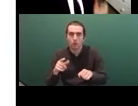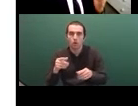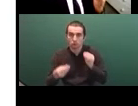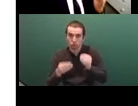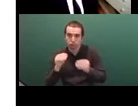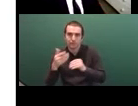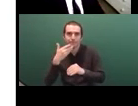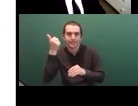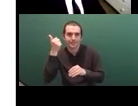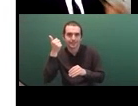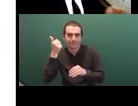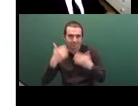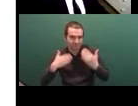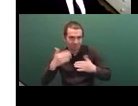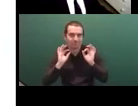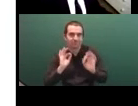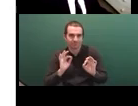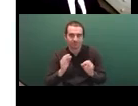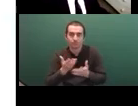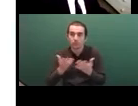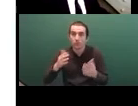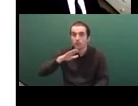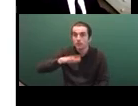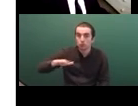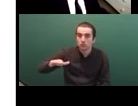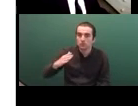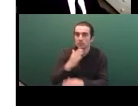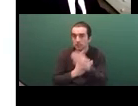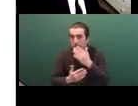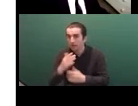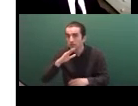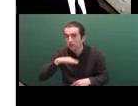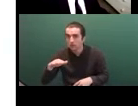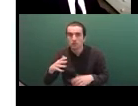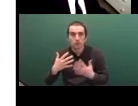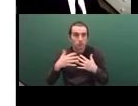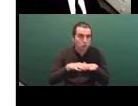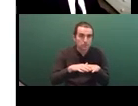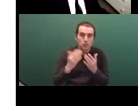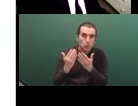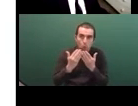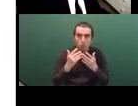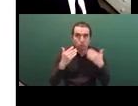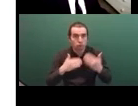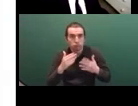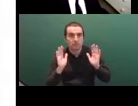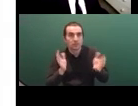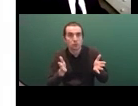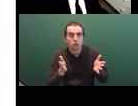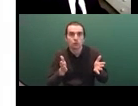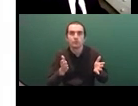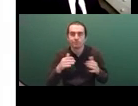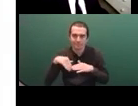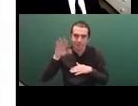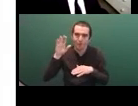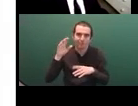So it is a door to the social life of the school. And should that be denied to social life in society? Should that be denied